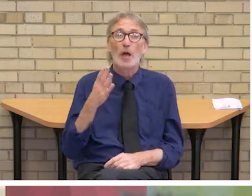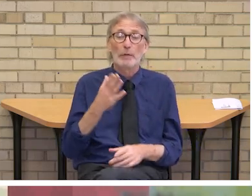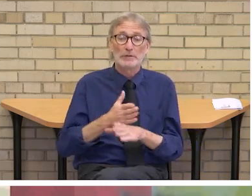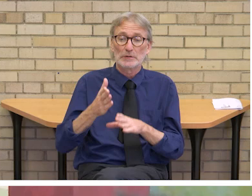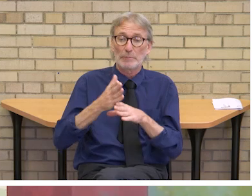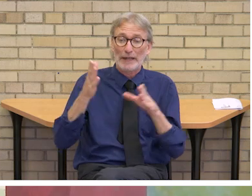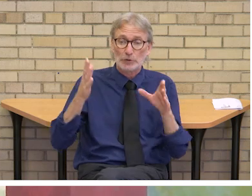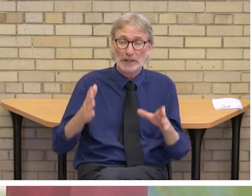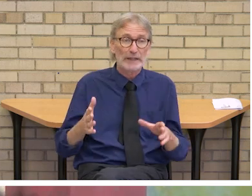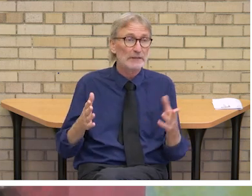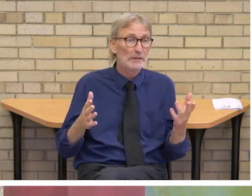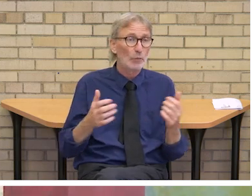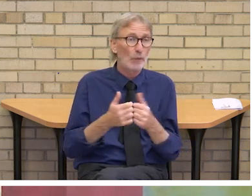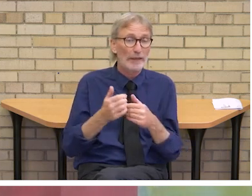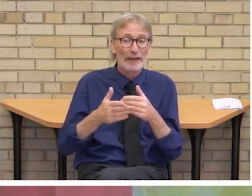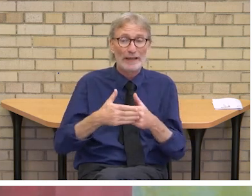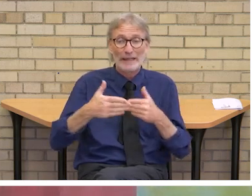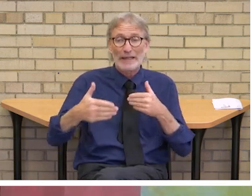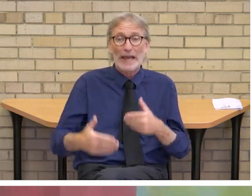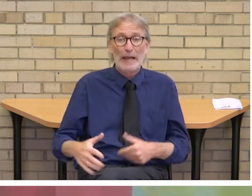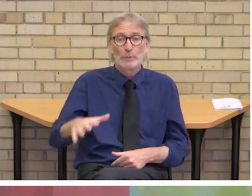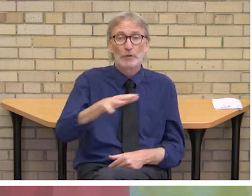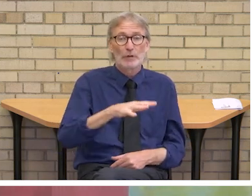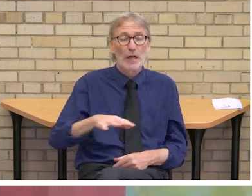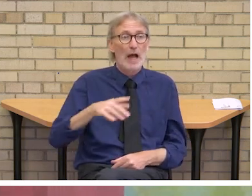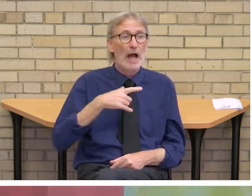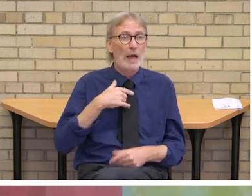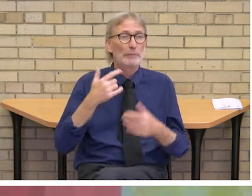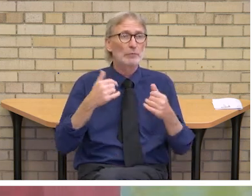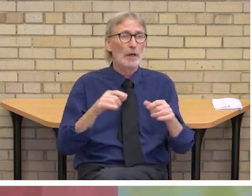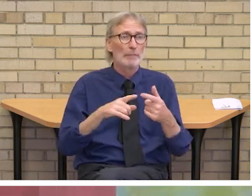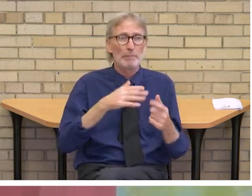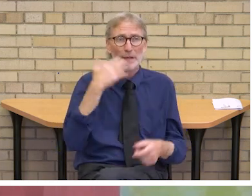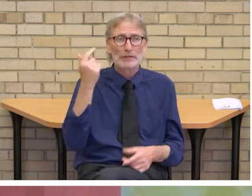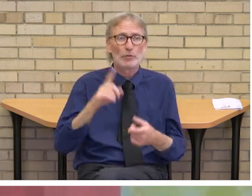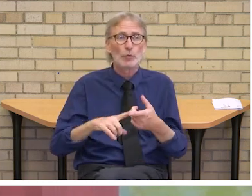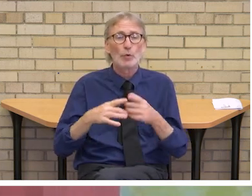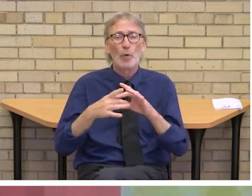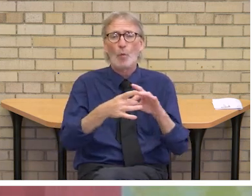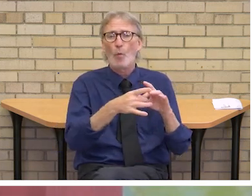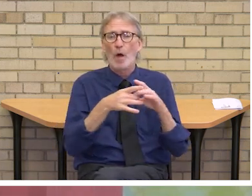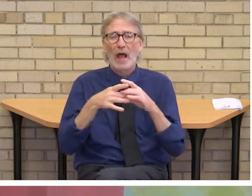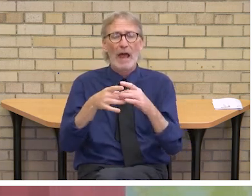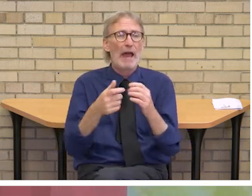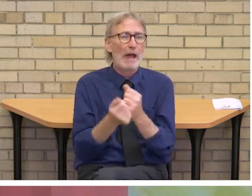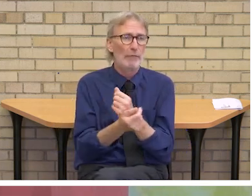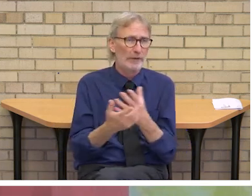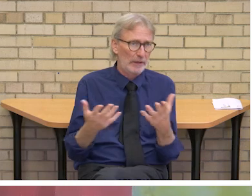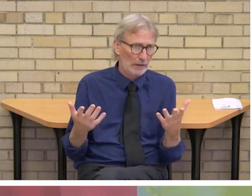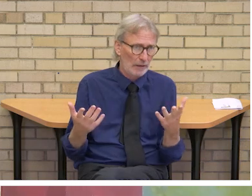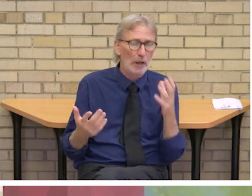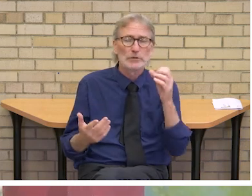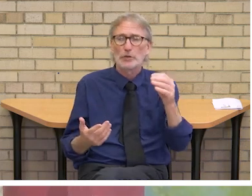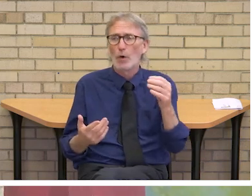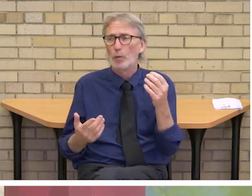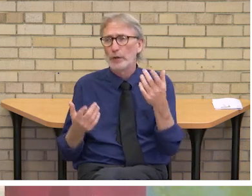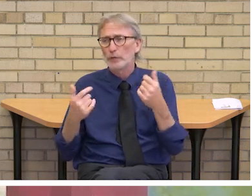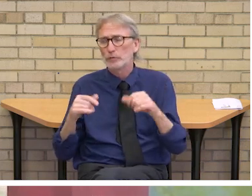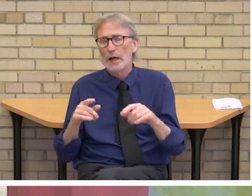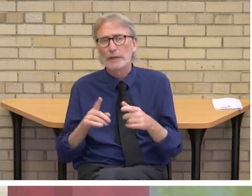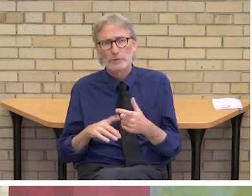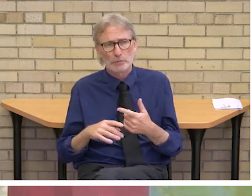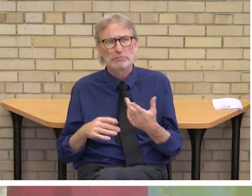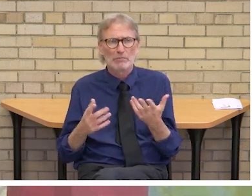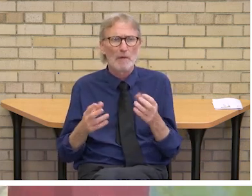and do the best I can to coordinate this stuff. So we are trying to improve